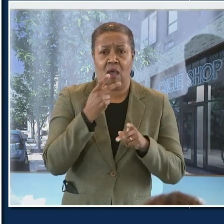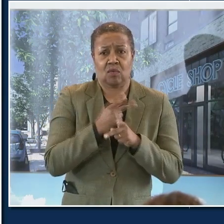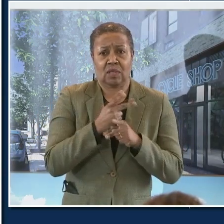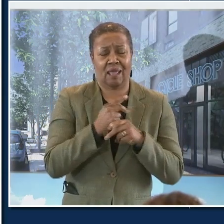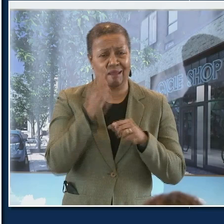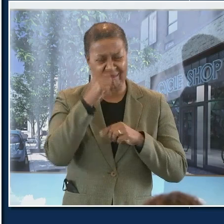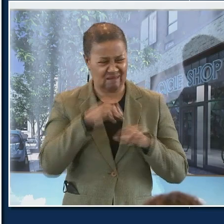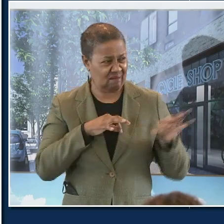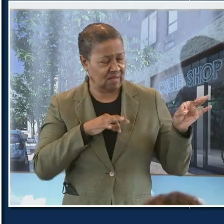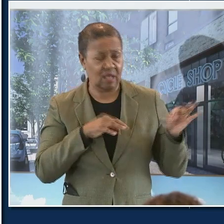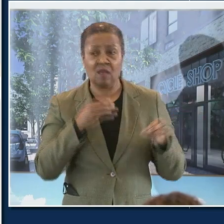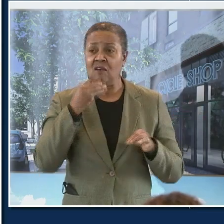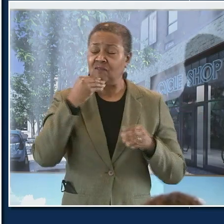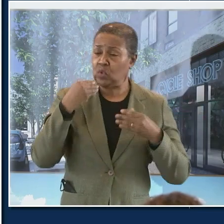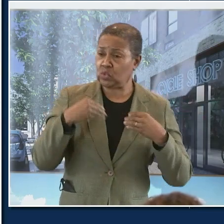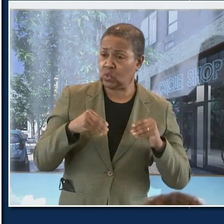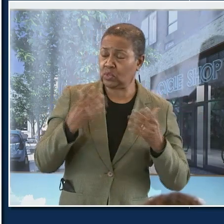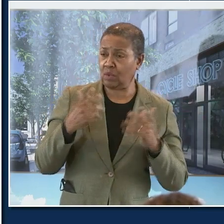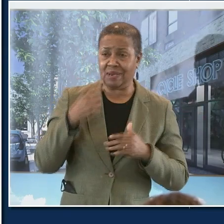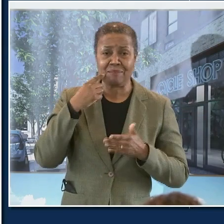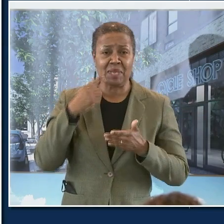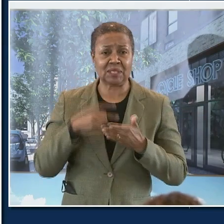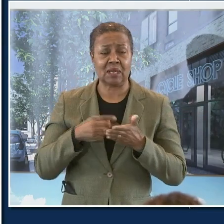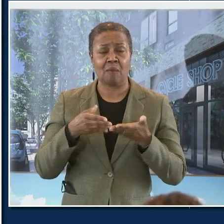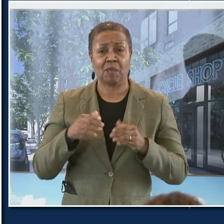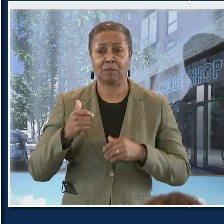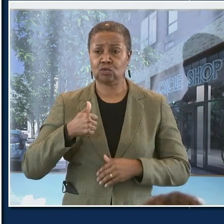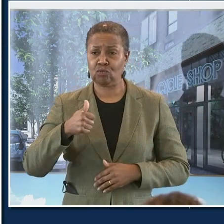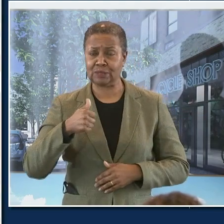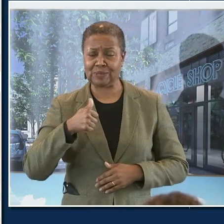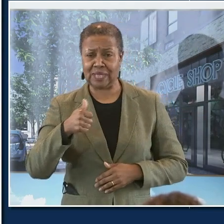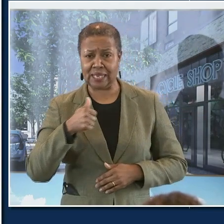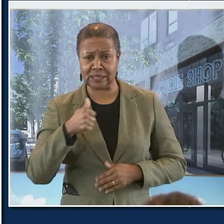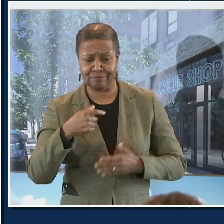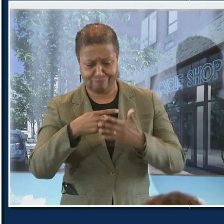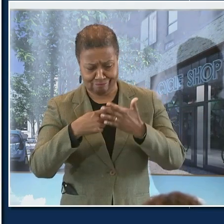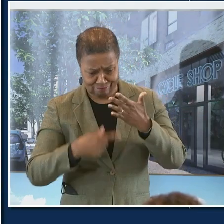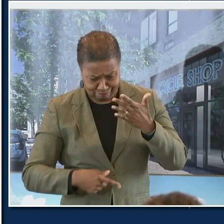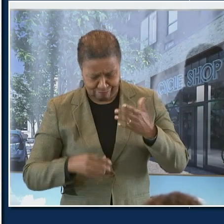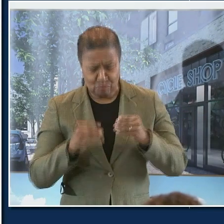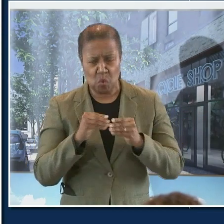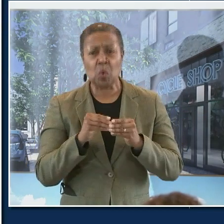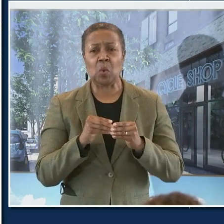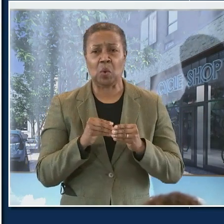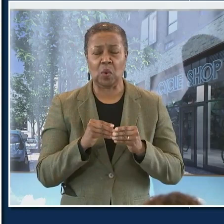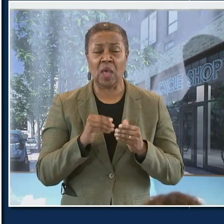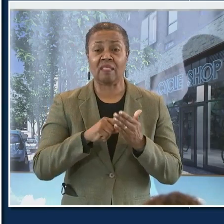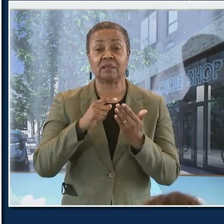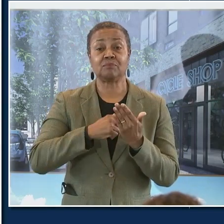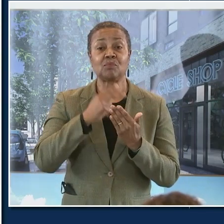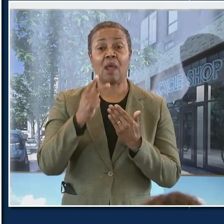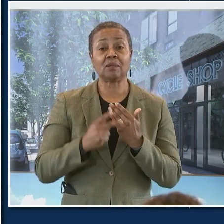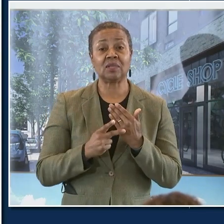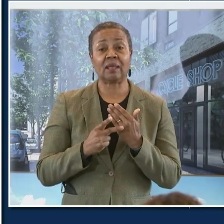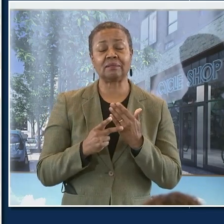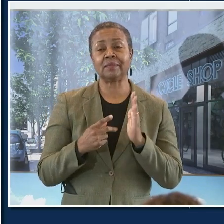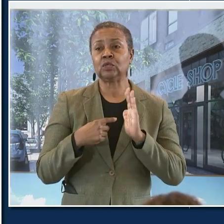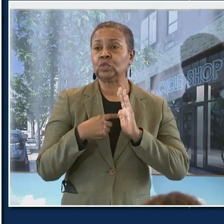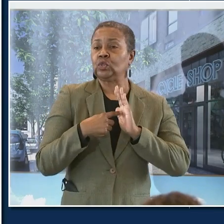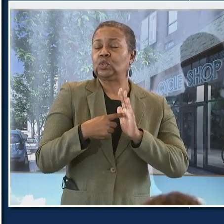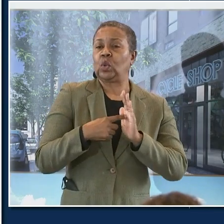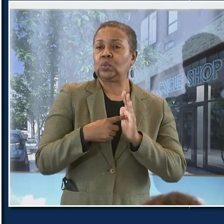here, grocery stores, as Kurt mentioned, public transportation, and more. And this project demonstrates